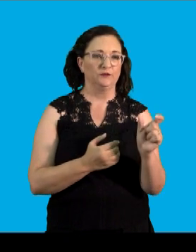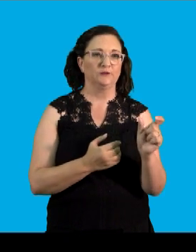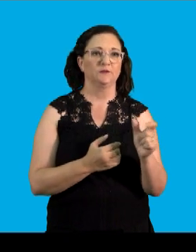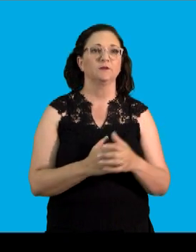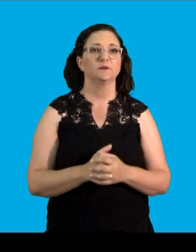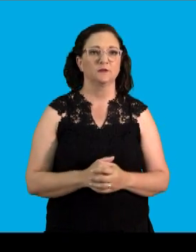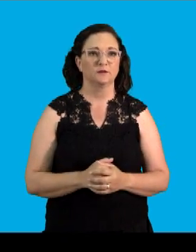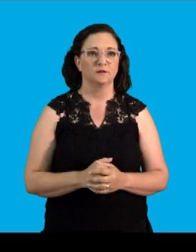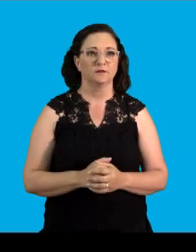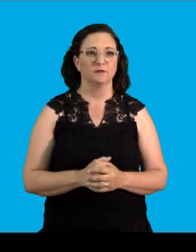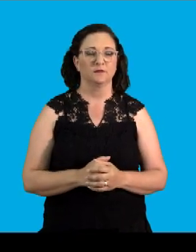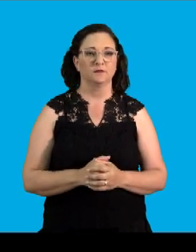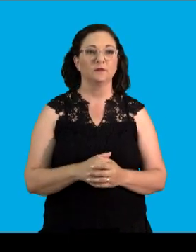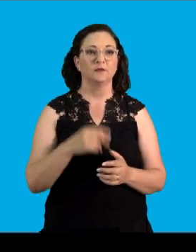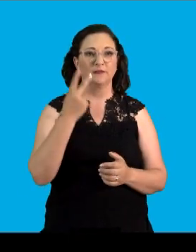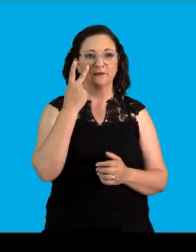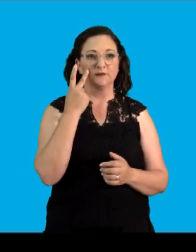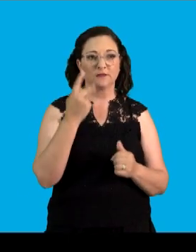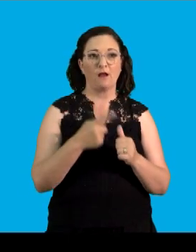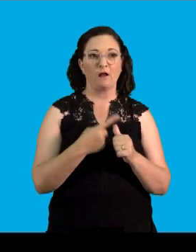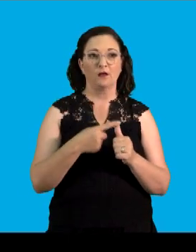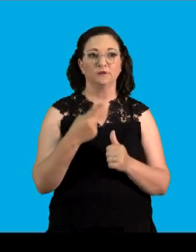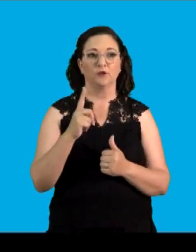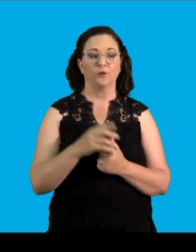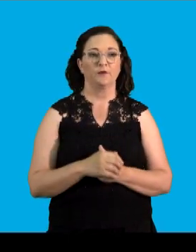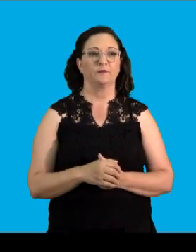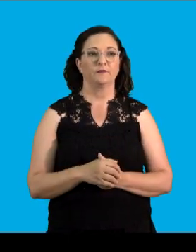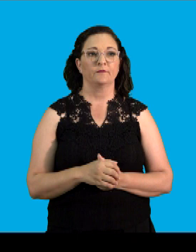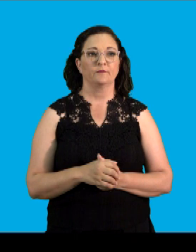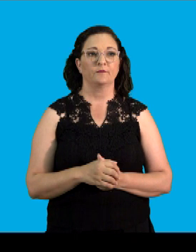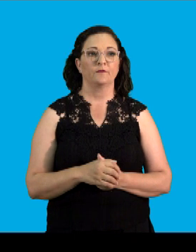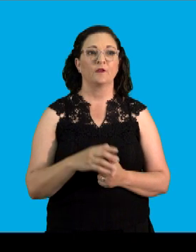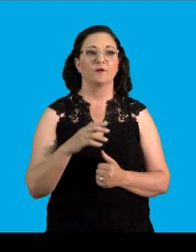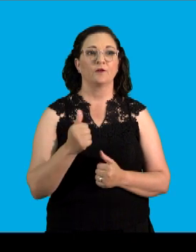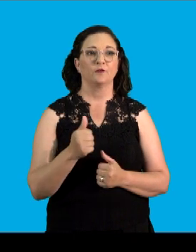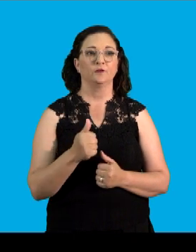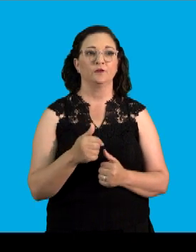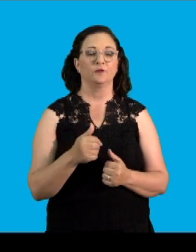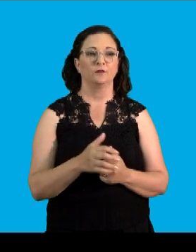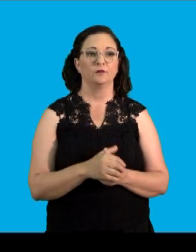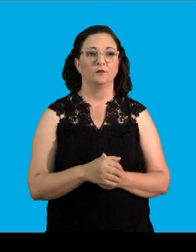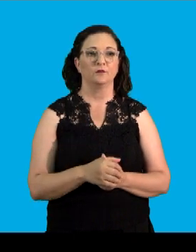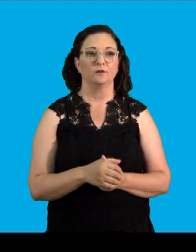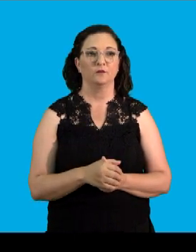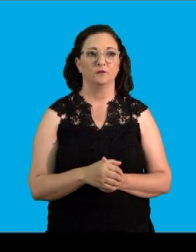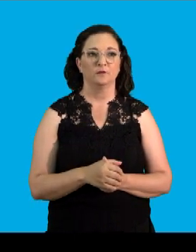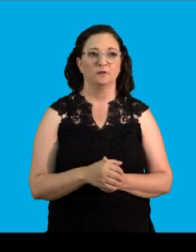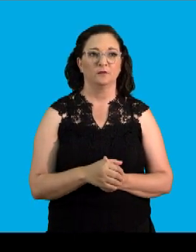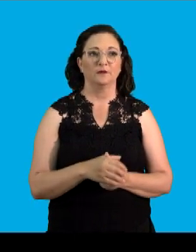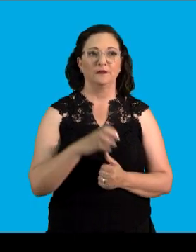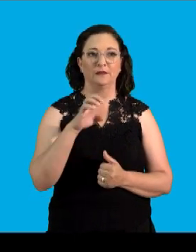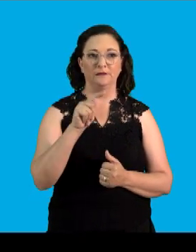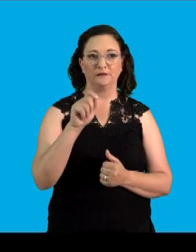so what is the answer? Let's reveal the answer. Our answer is what? We've got tertiary. It's a